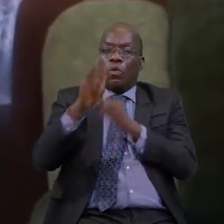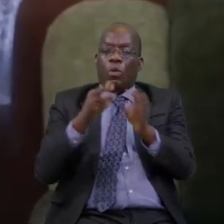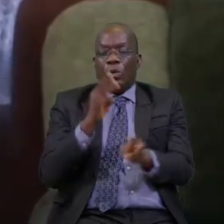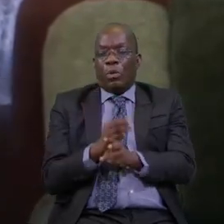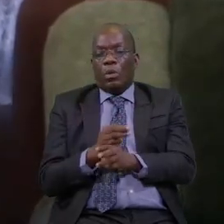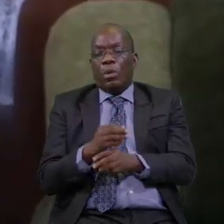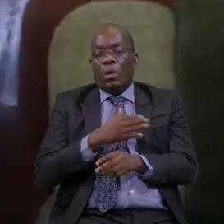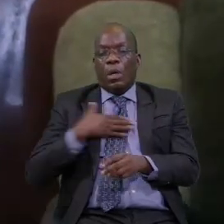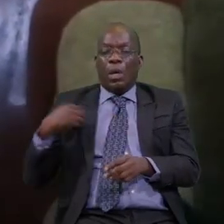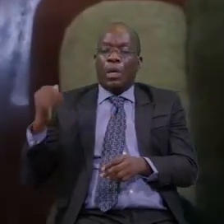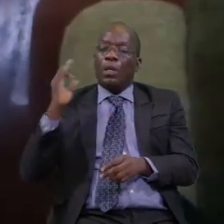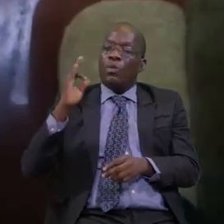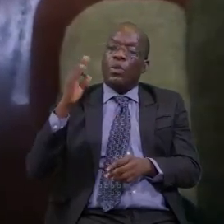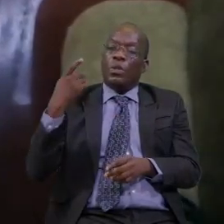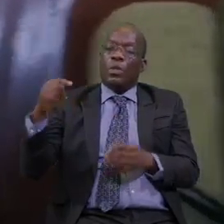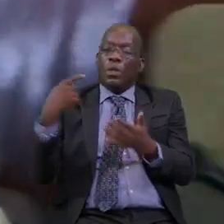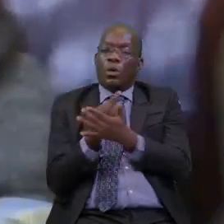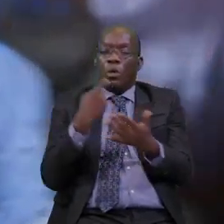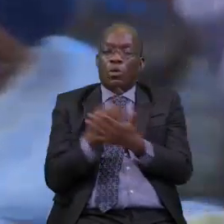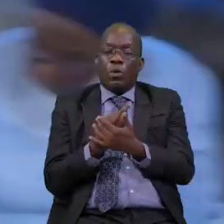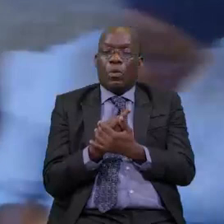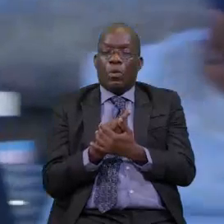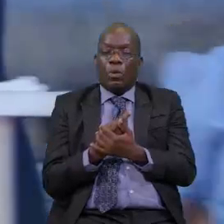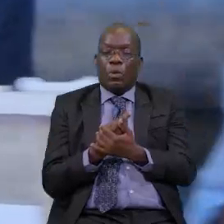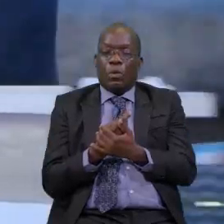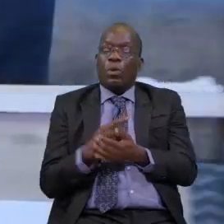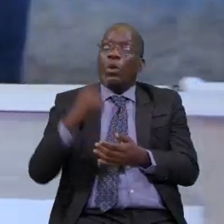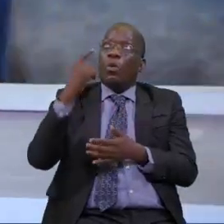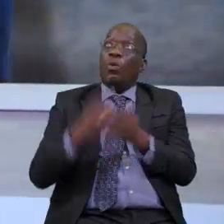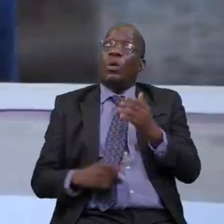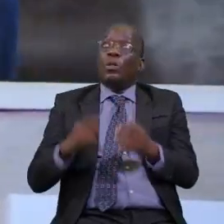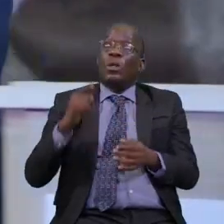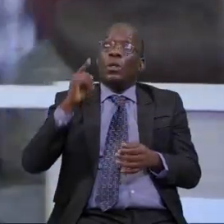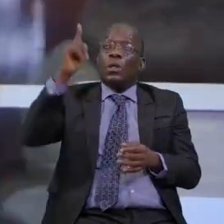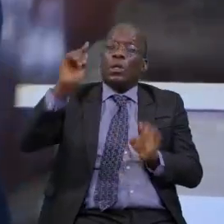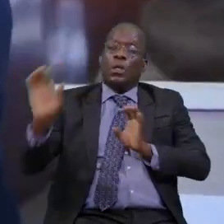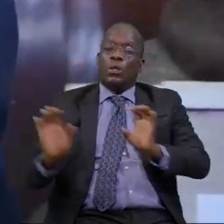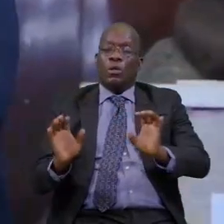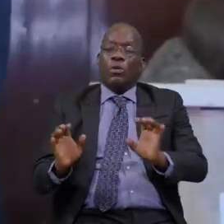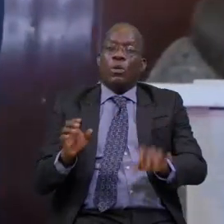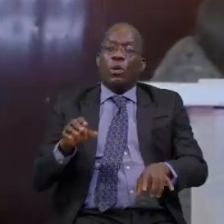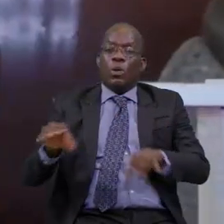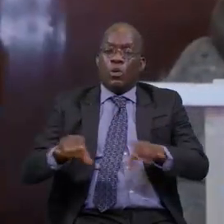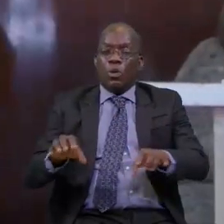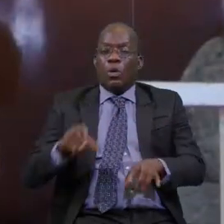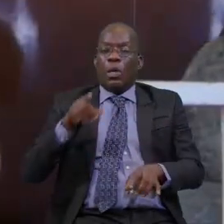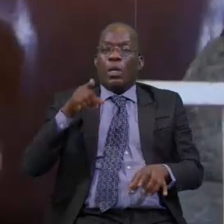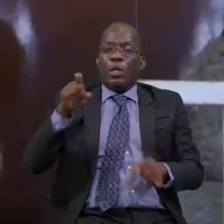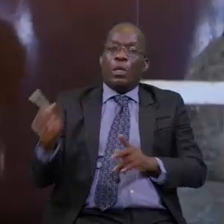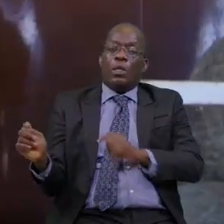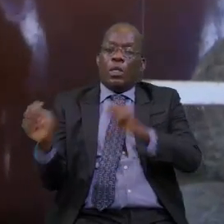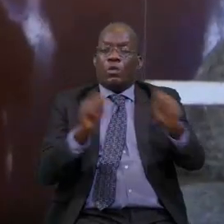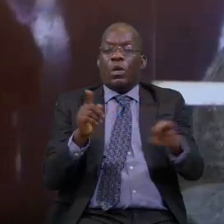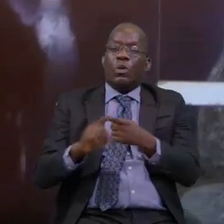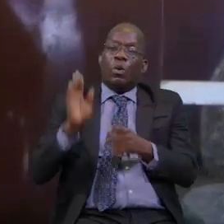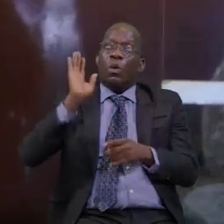preach the gospel. What he had been doing, he now transfers to his people. And preach the gospel